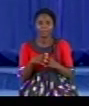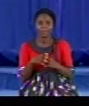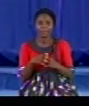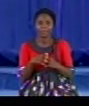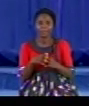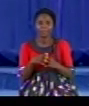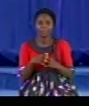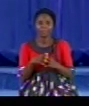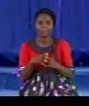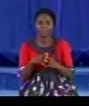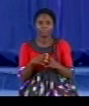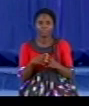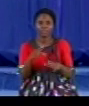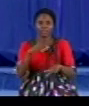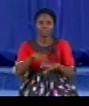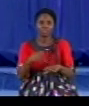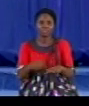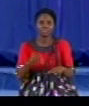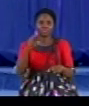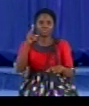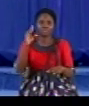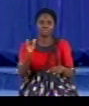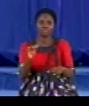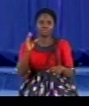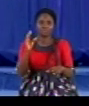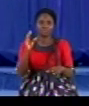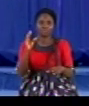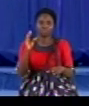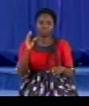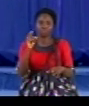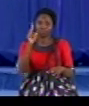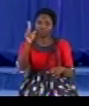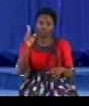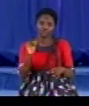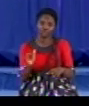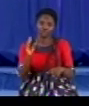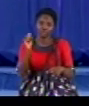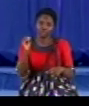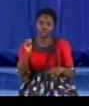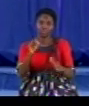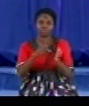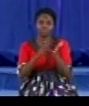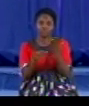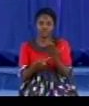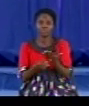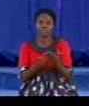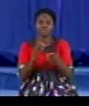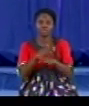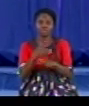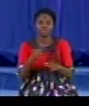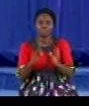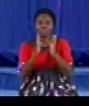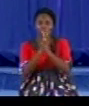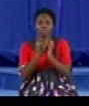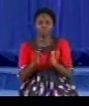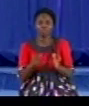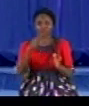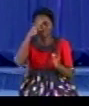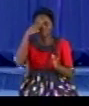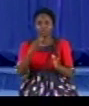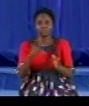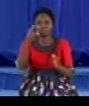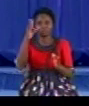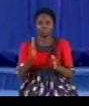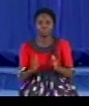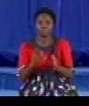Signs and Wonders Global Crusade. After the prayer of the man of God, both of them were united to their parents. So she